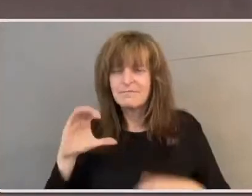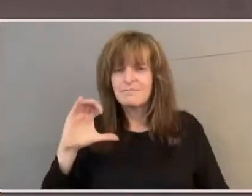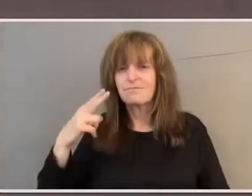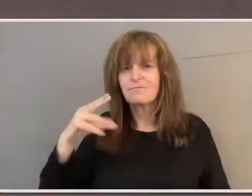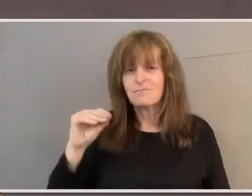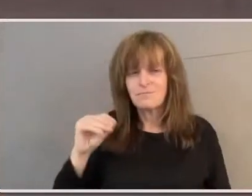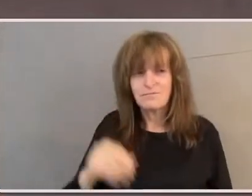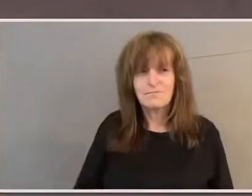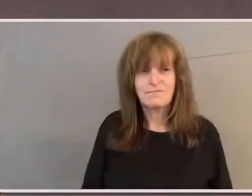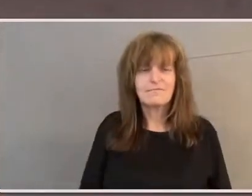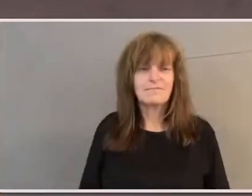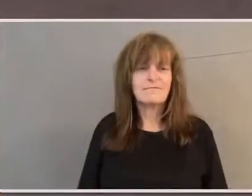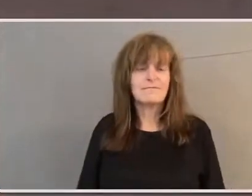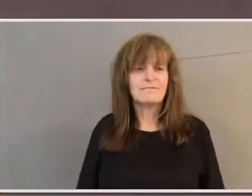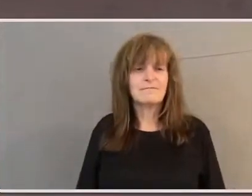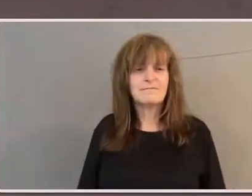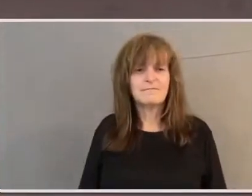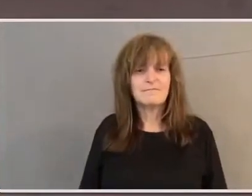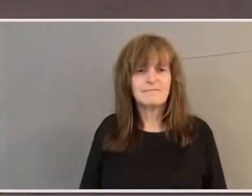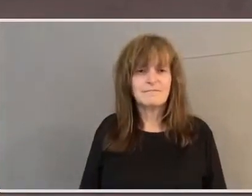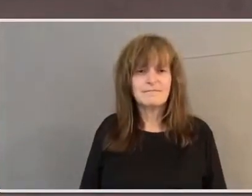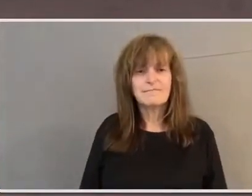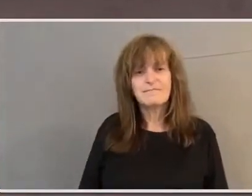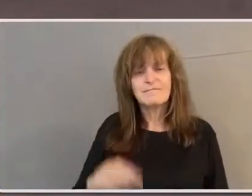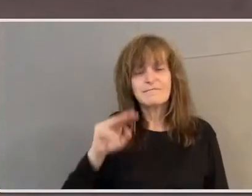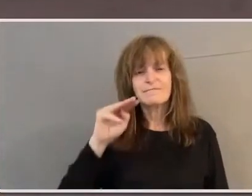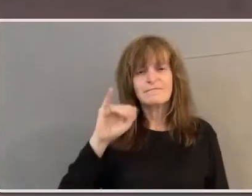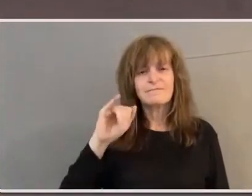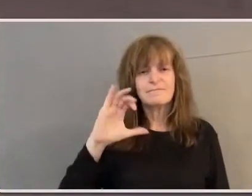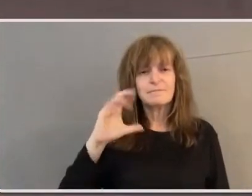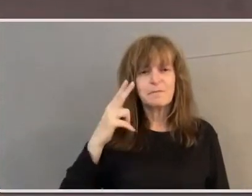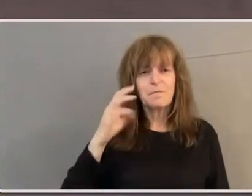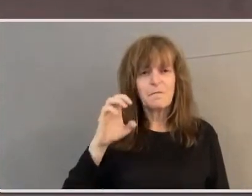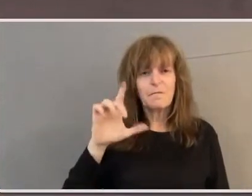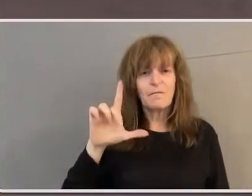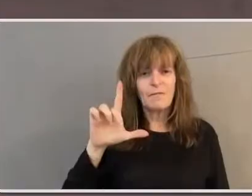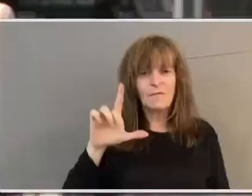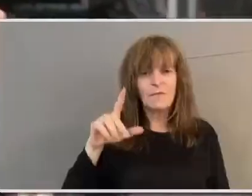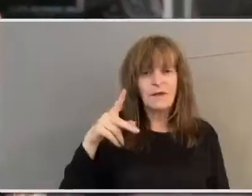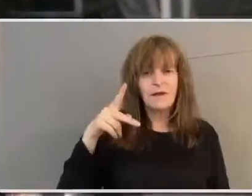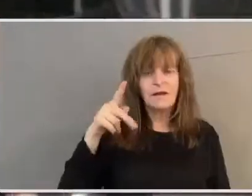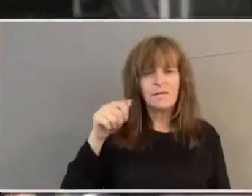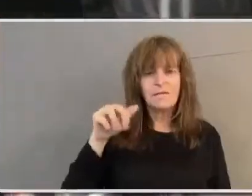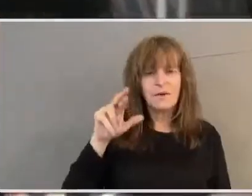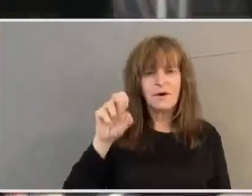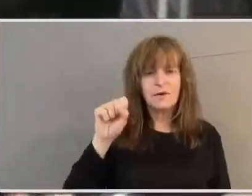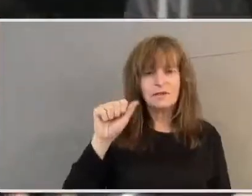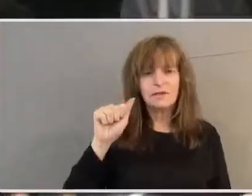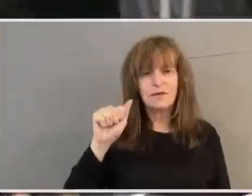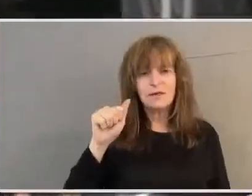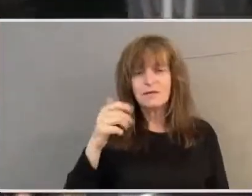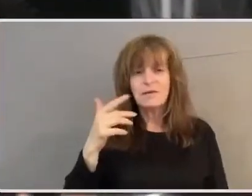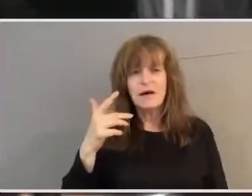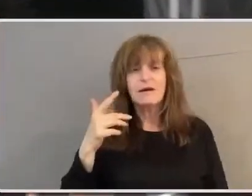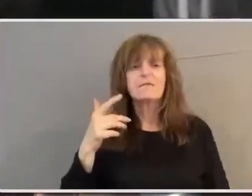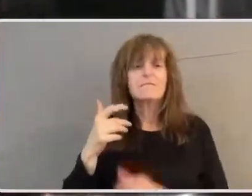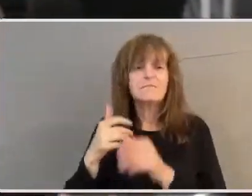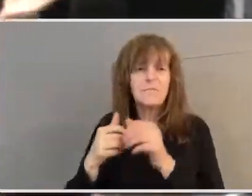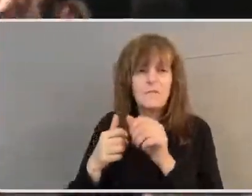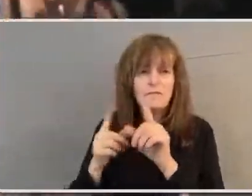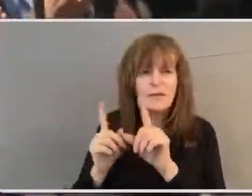Michael Parsa becomes Associate Minister of Housing. I'd ask Minister Parsa to please come